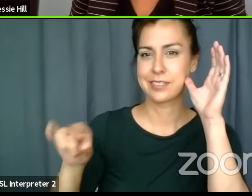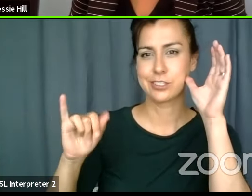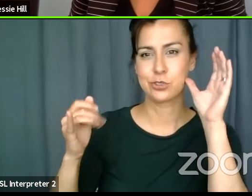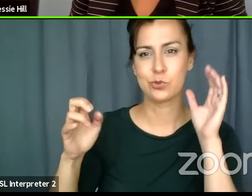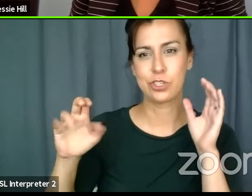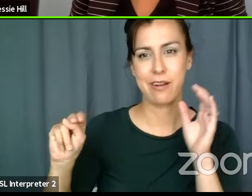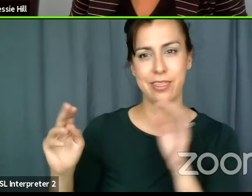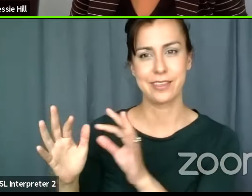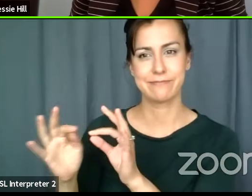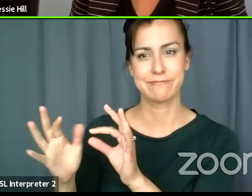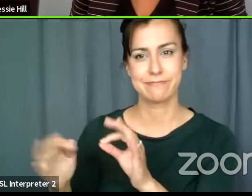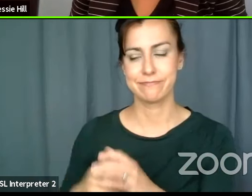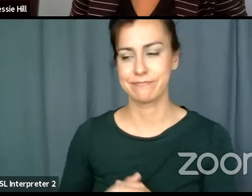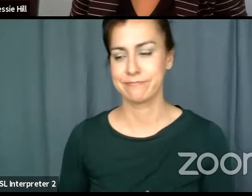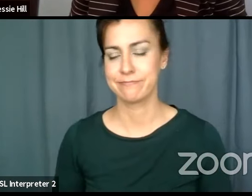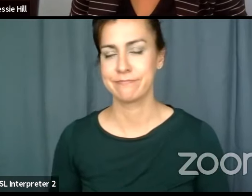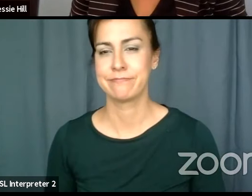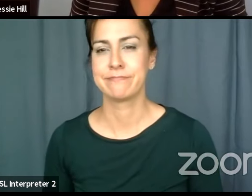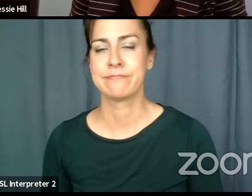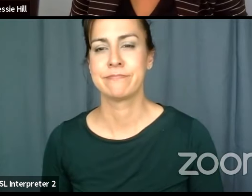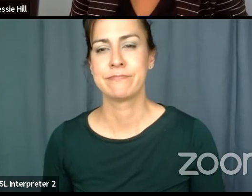Jonathan.